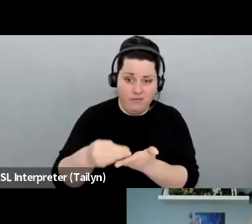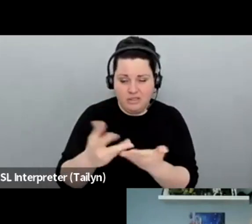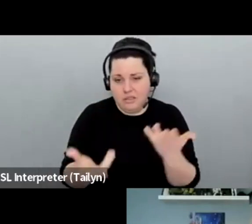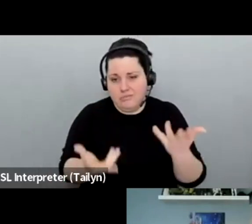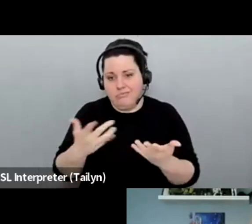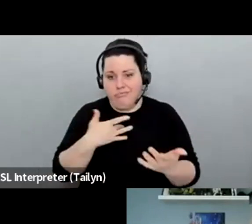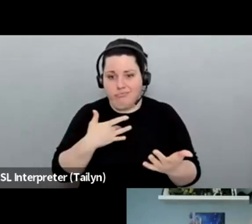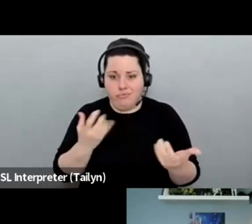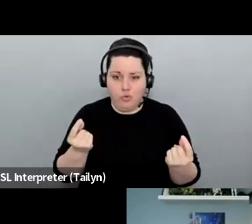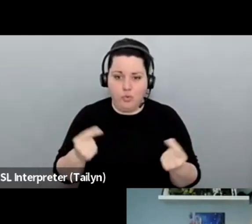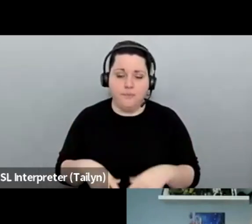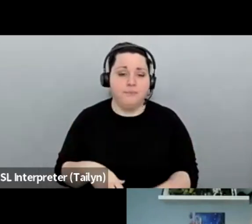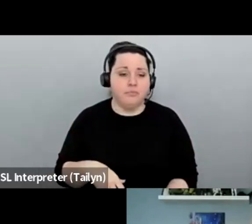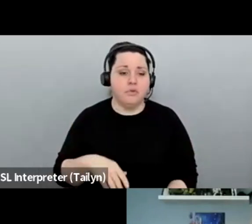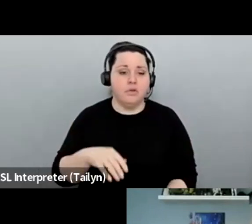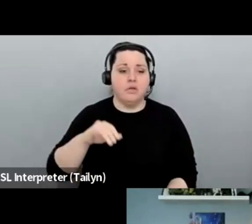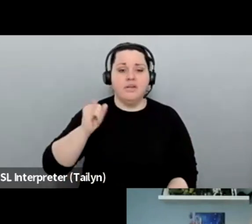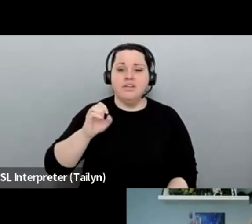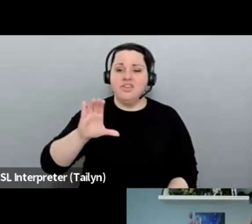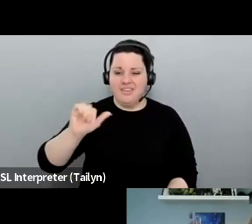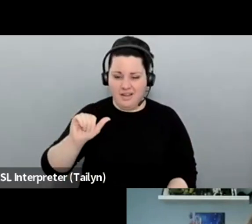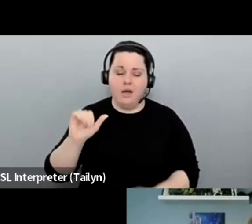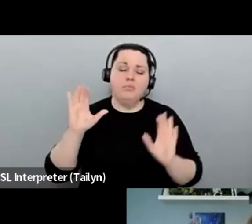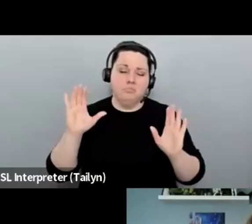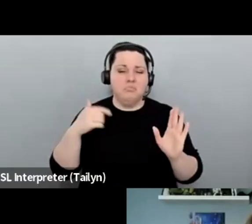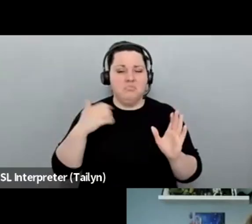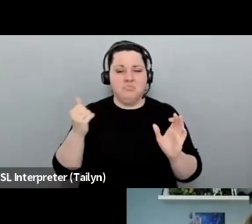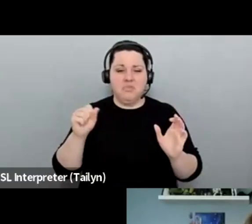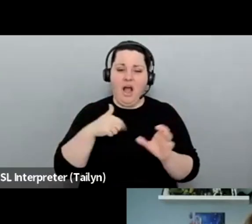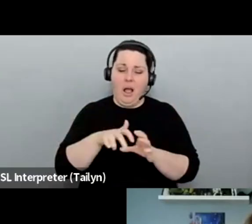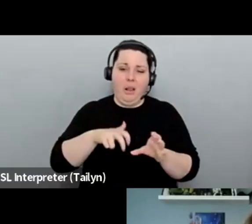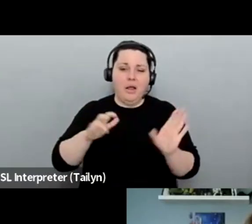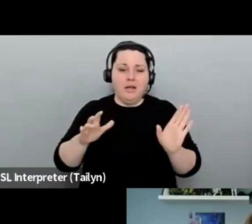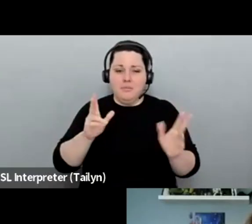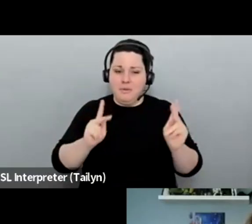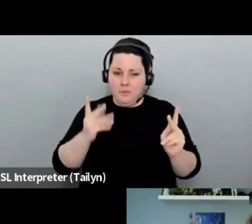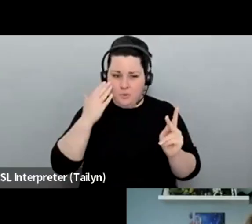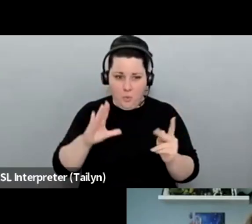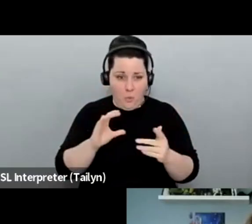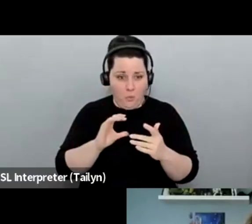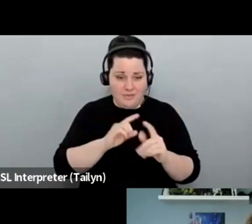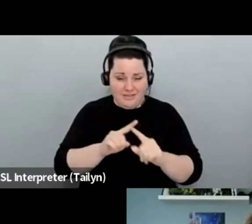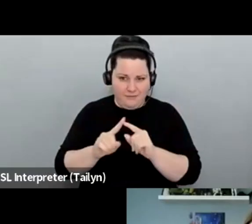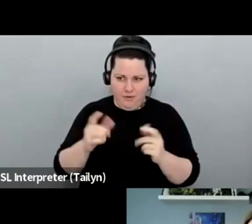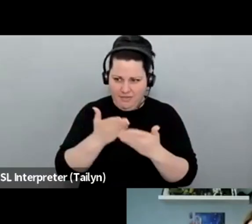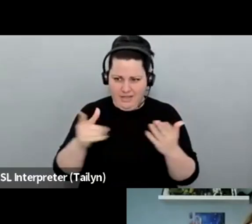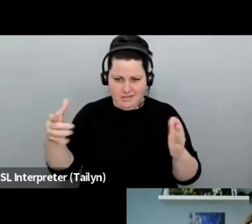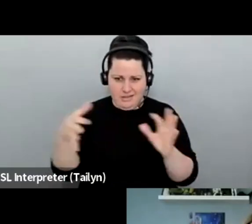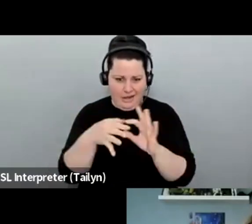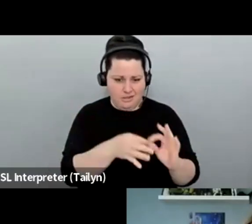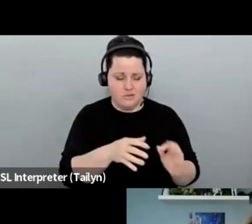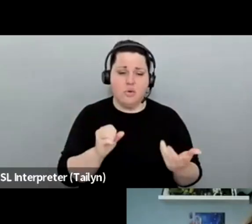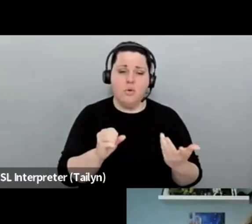and just kind of because I realized over the time that not everyone knows exactly how different dots are connected. So taking that